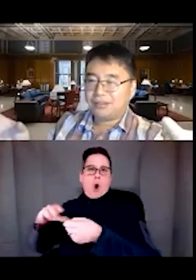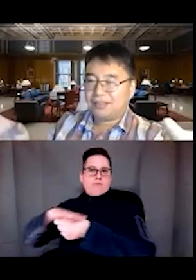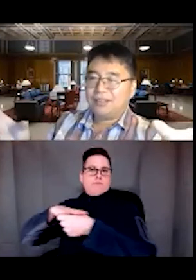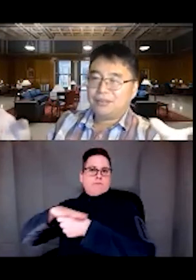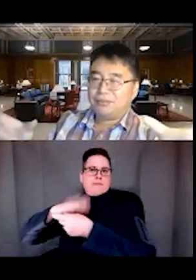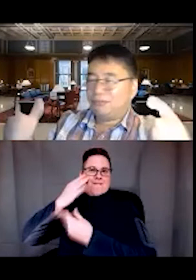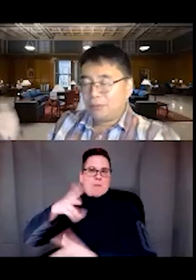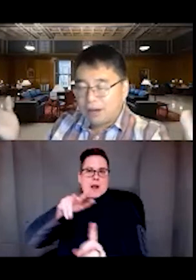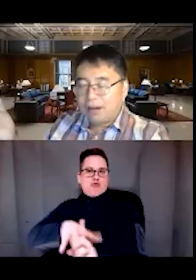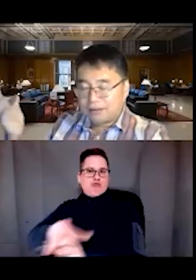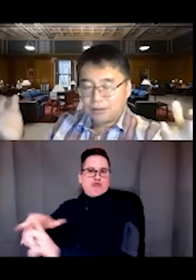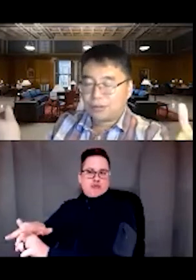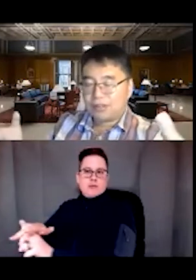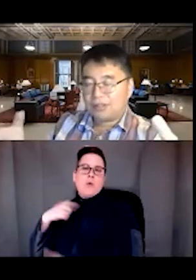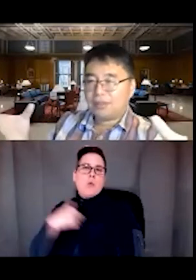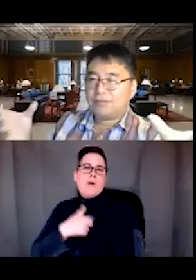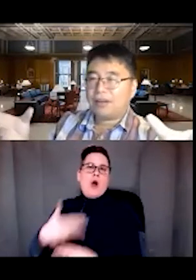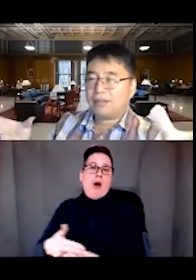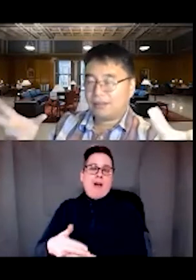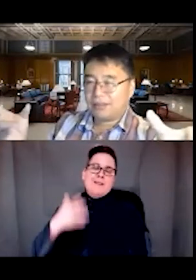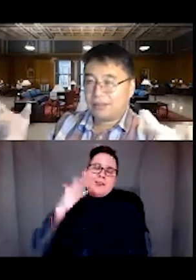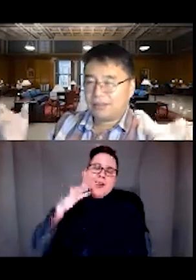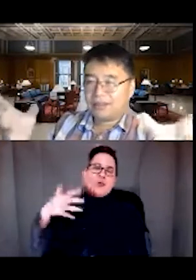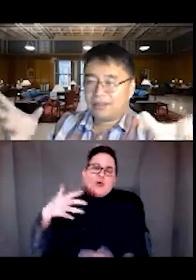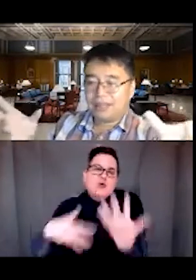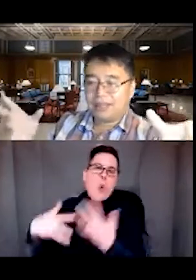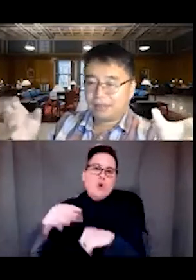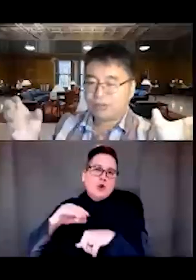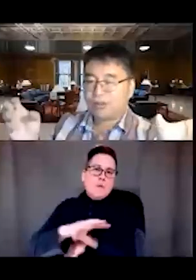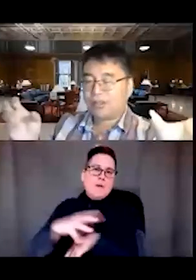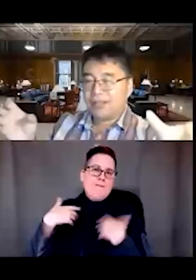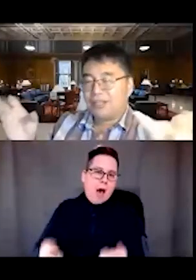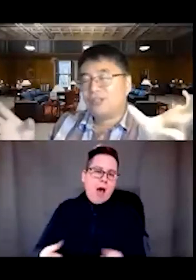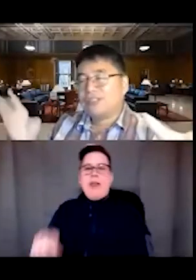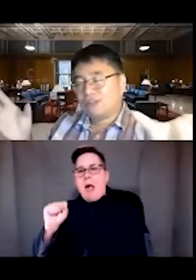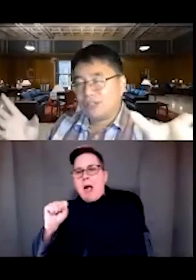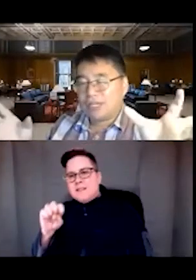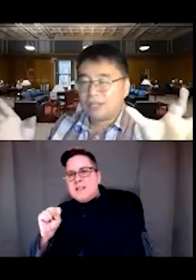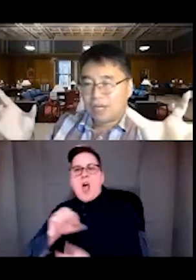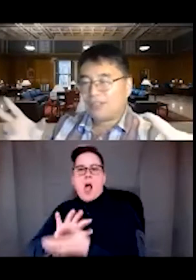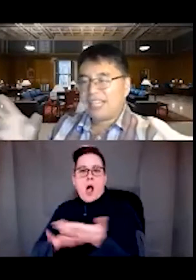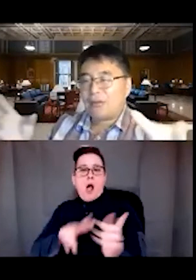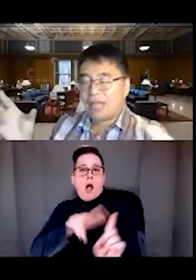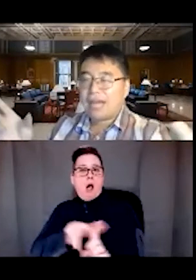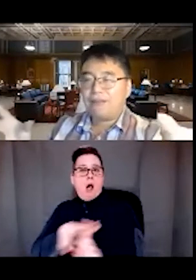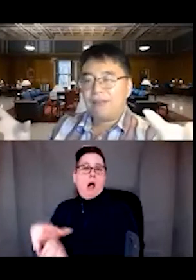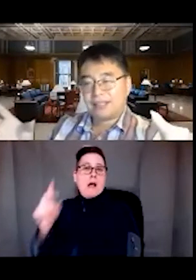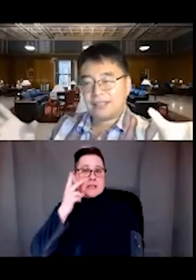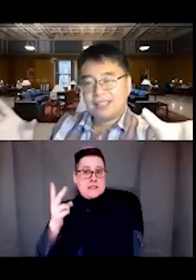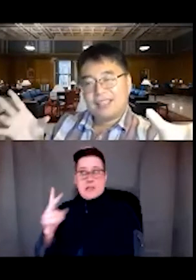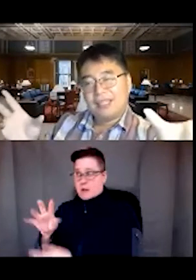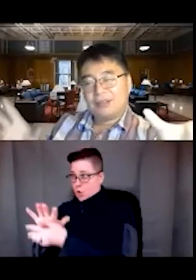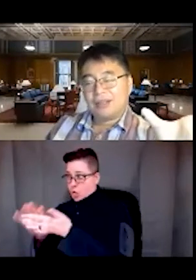patient. So what we call the social determinants of health, related measures, and just try to see how that